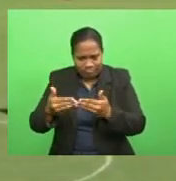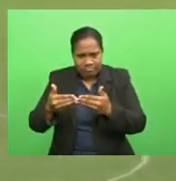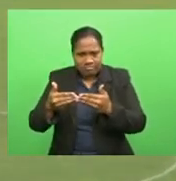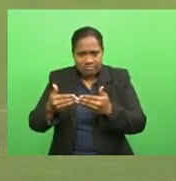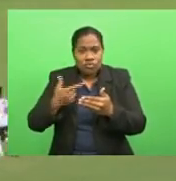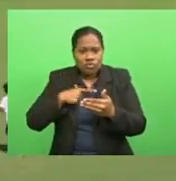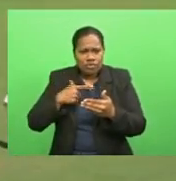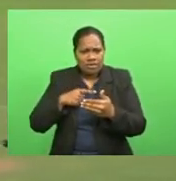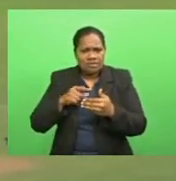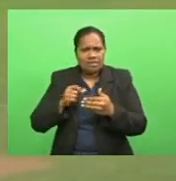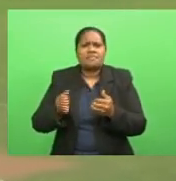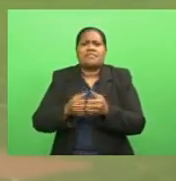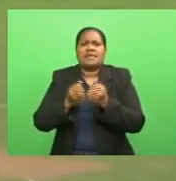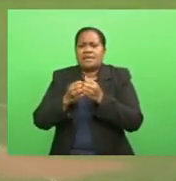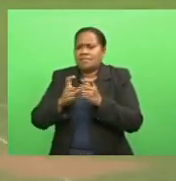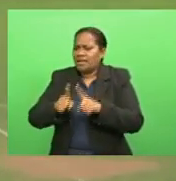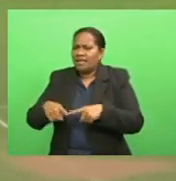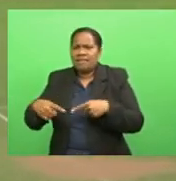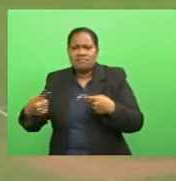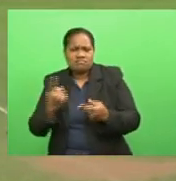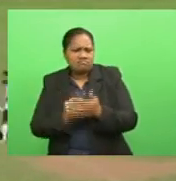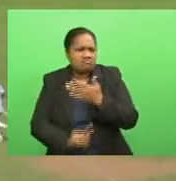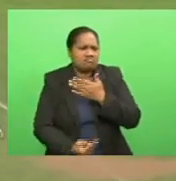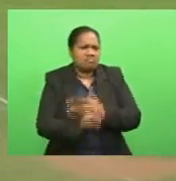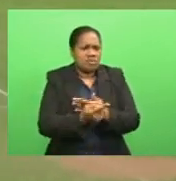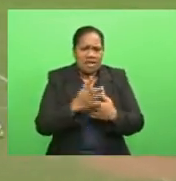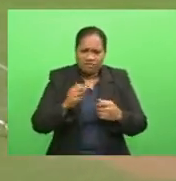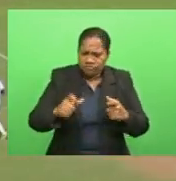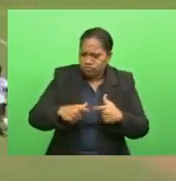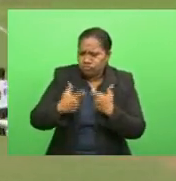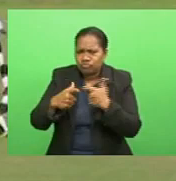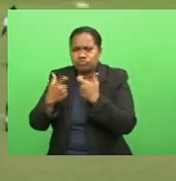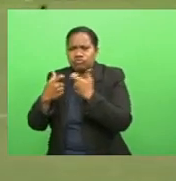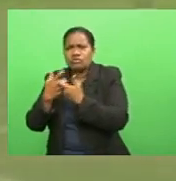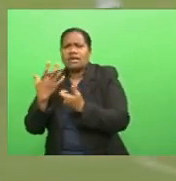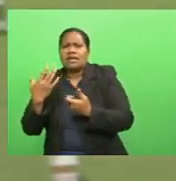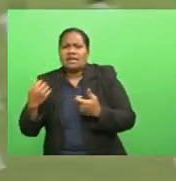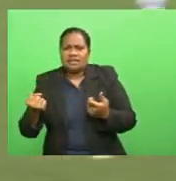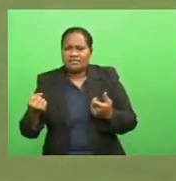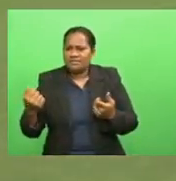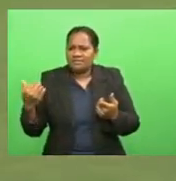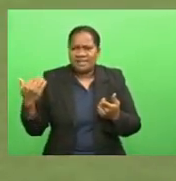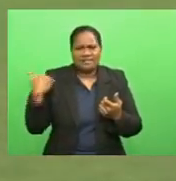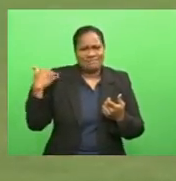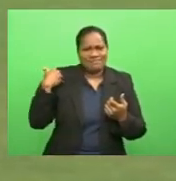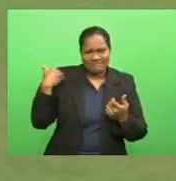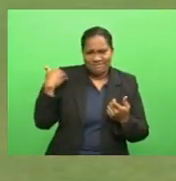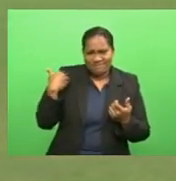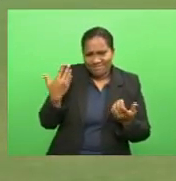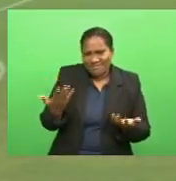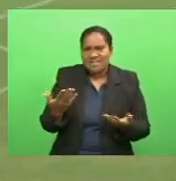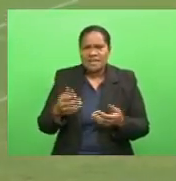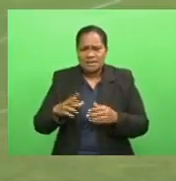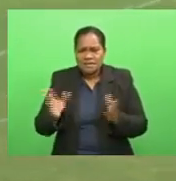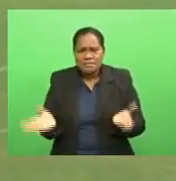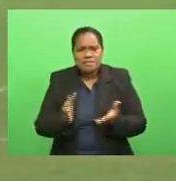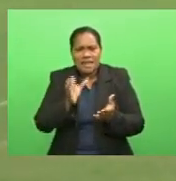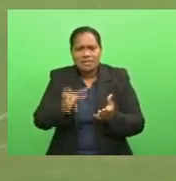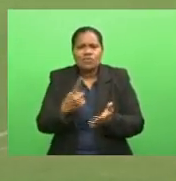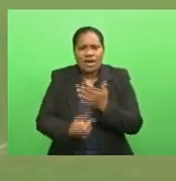Training has been affected, and family members have been affected. Players have moved back to their